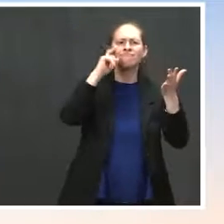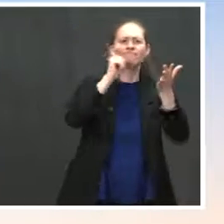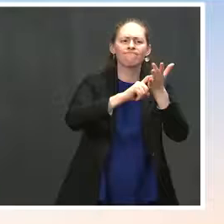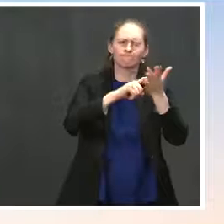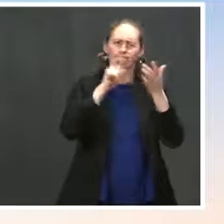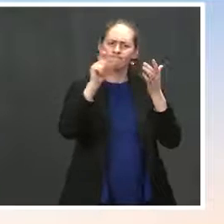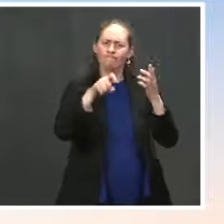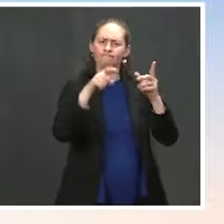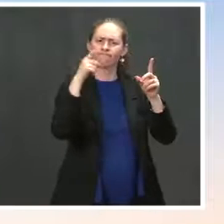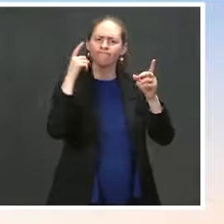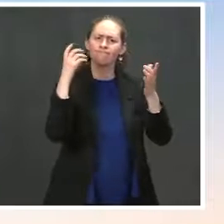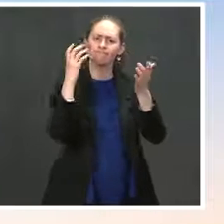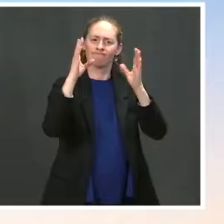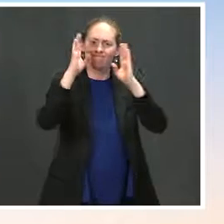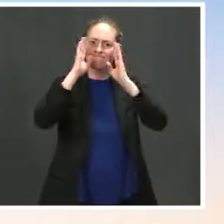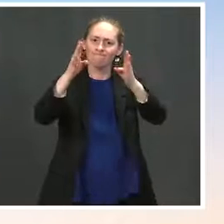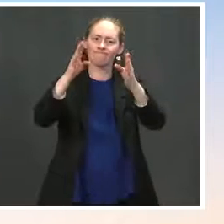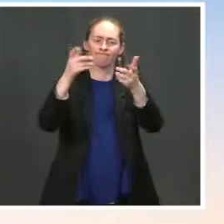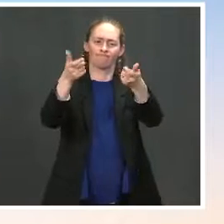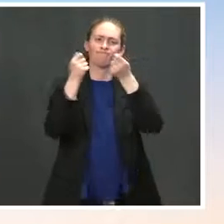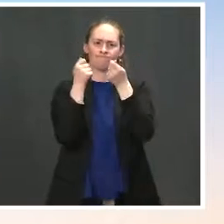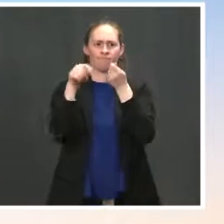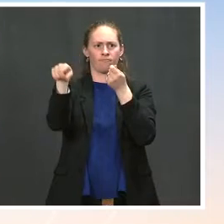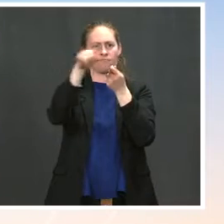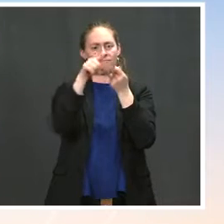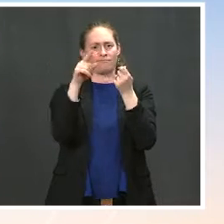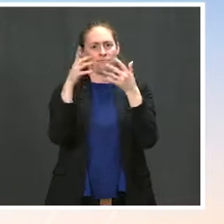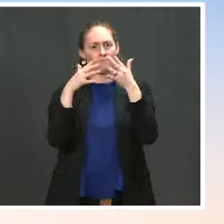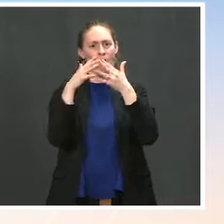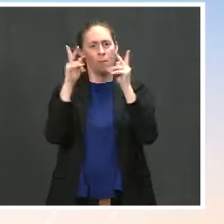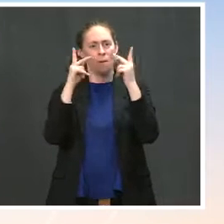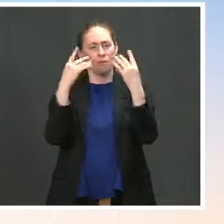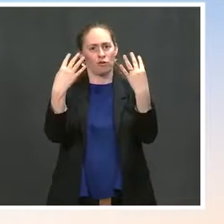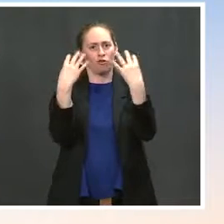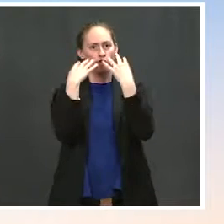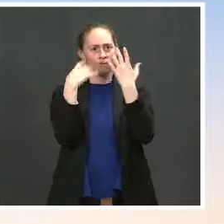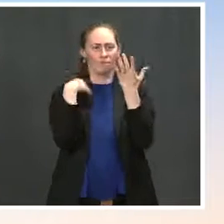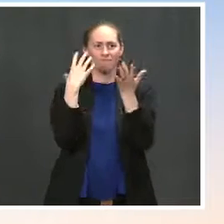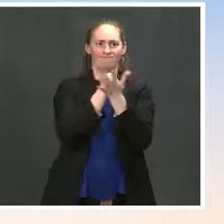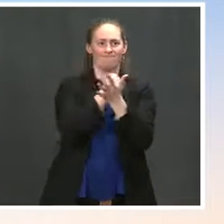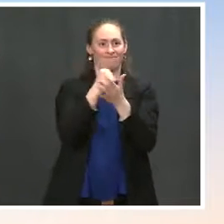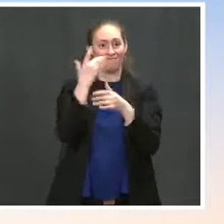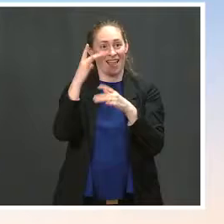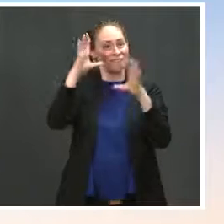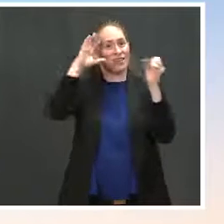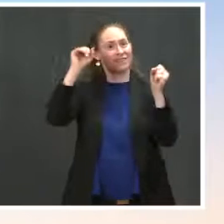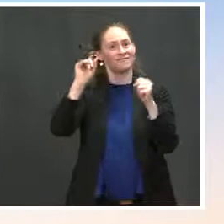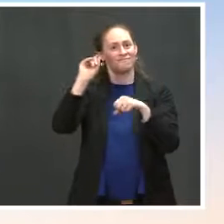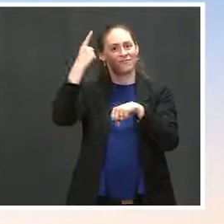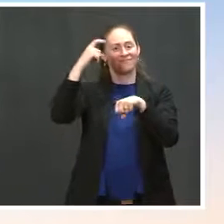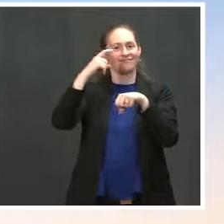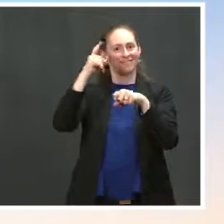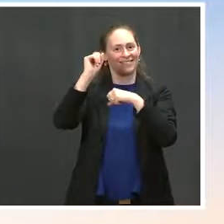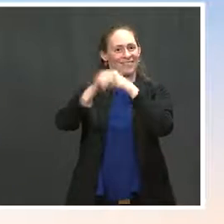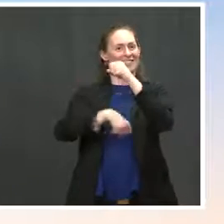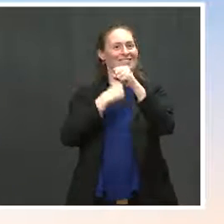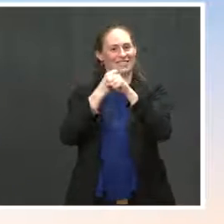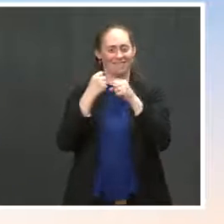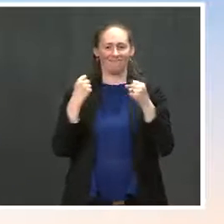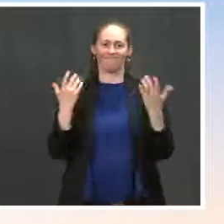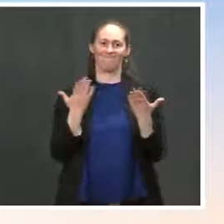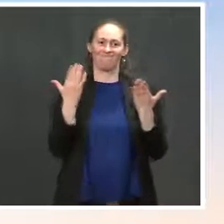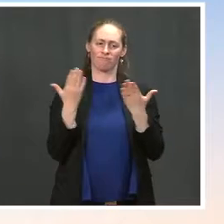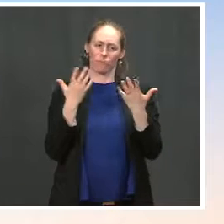American people, one of the highest profile opportunities that any president has in their first year in office. So a core of that will be him laying